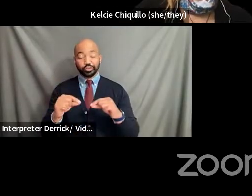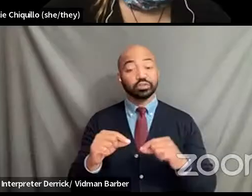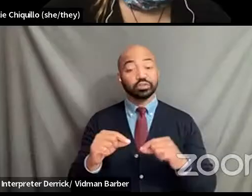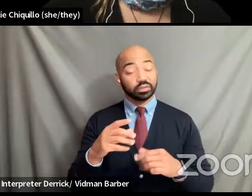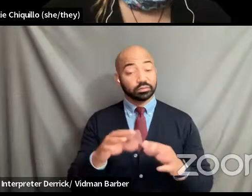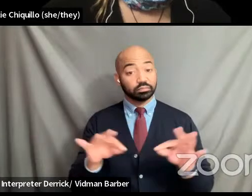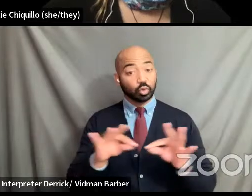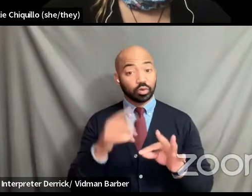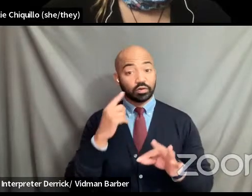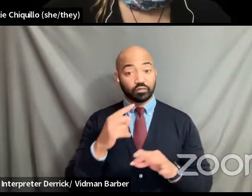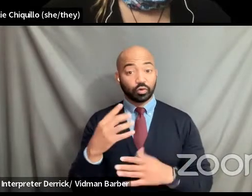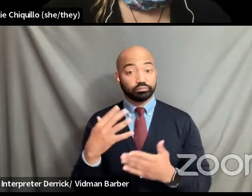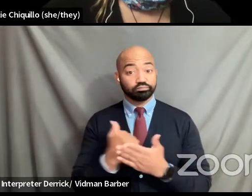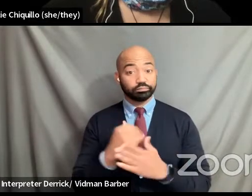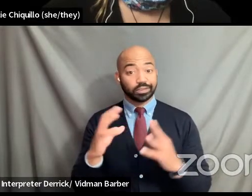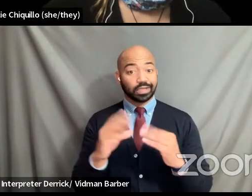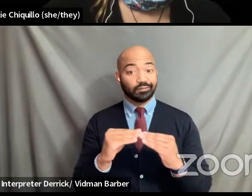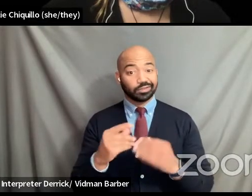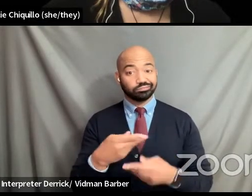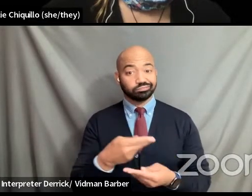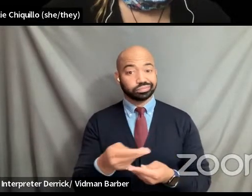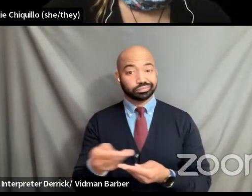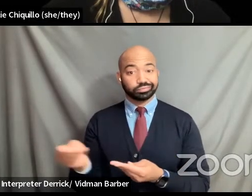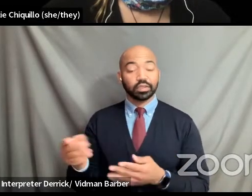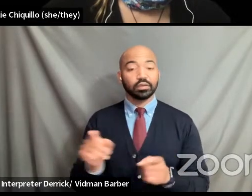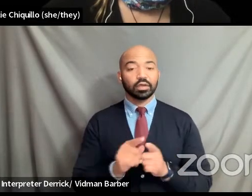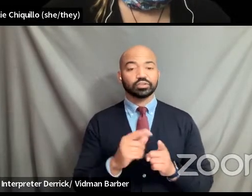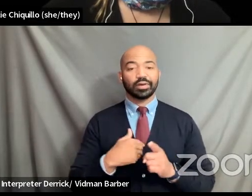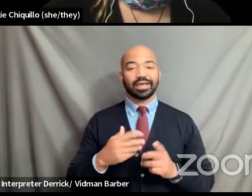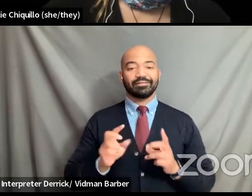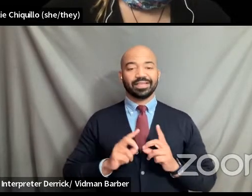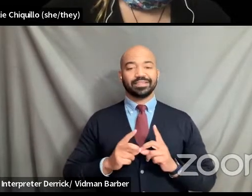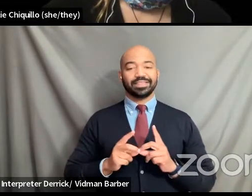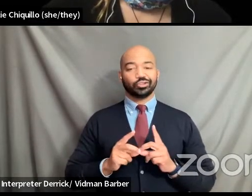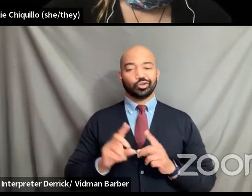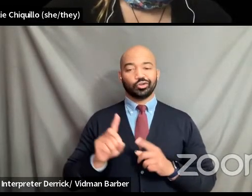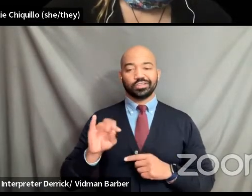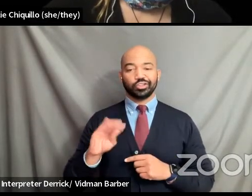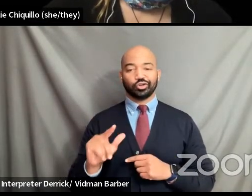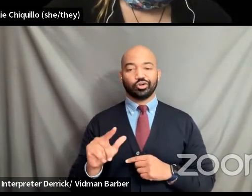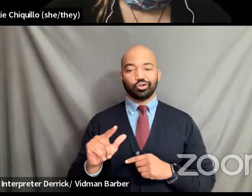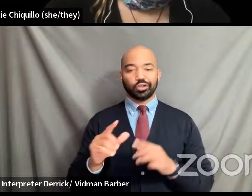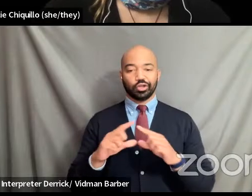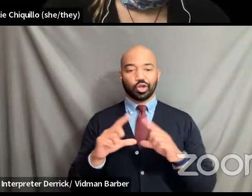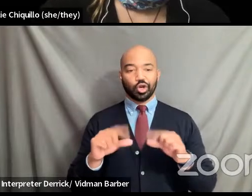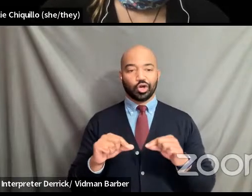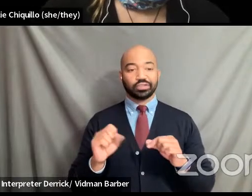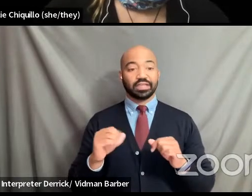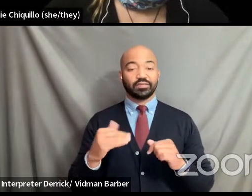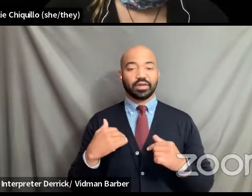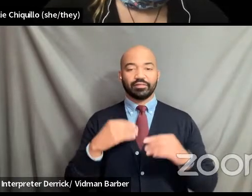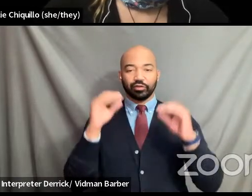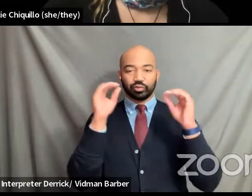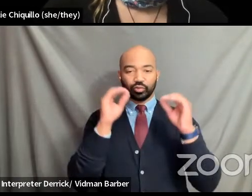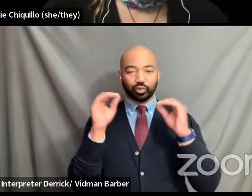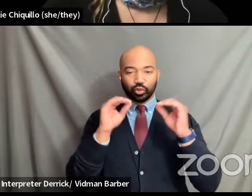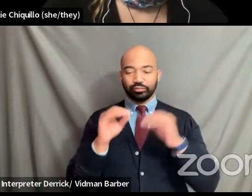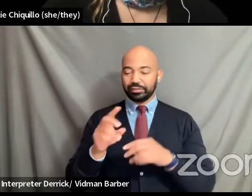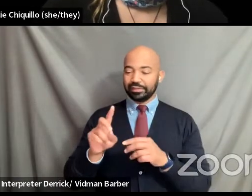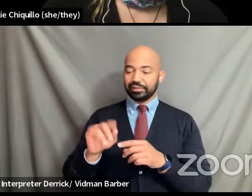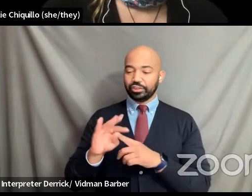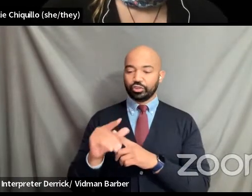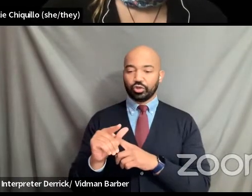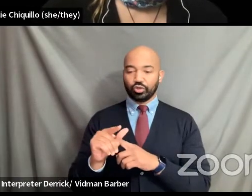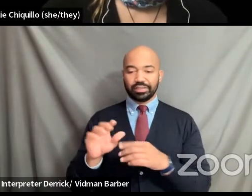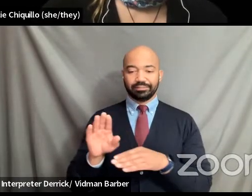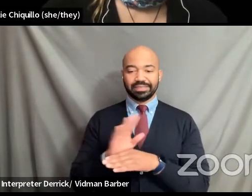are also some digital cards that people have that you can share information with them. If you just Google digital business cards, you can pay like $20.